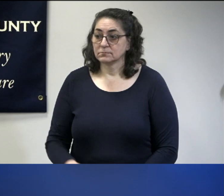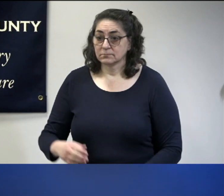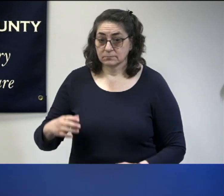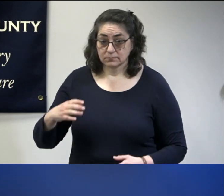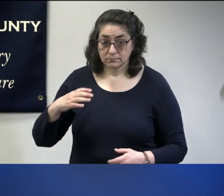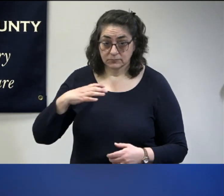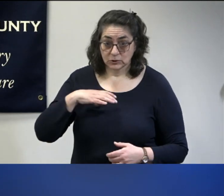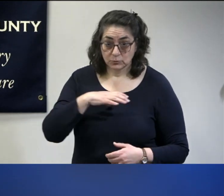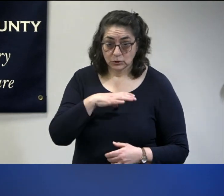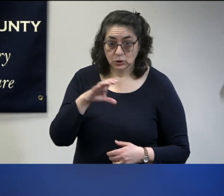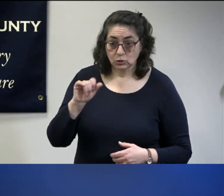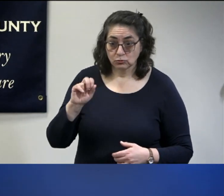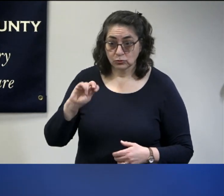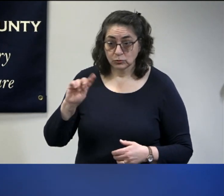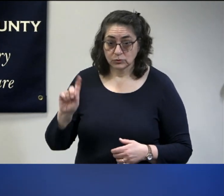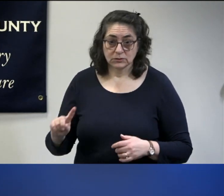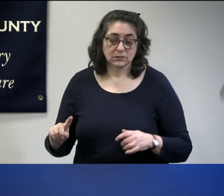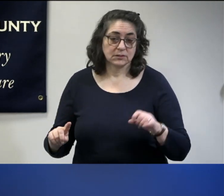Yes. Duffy?